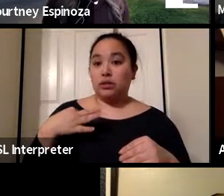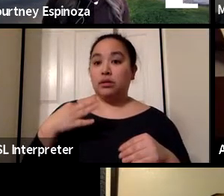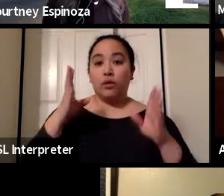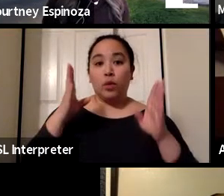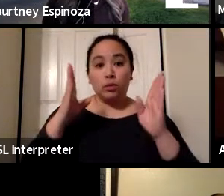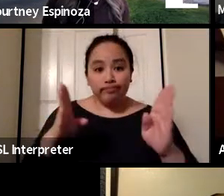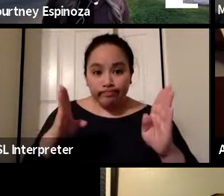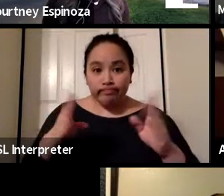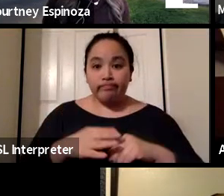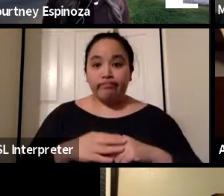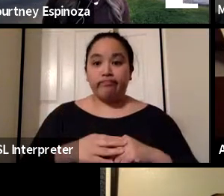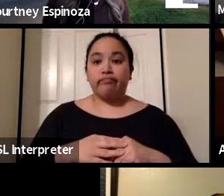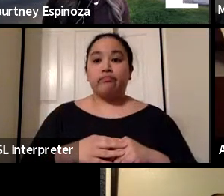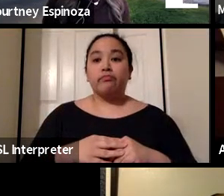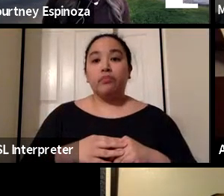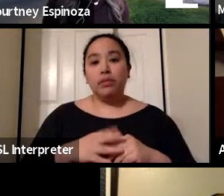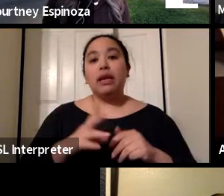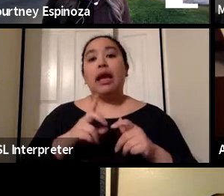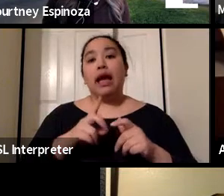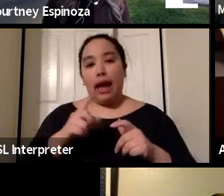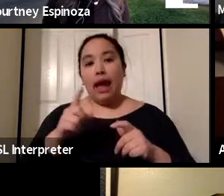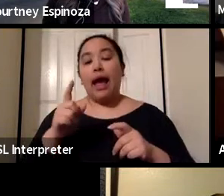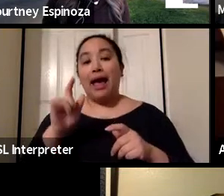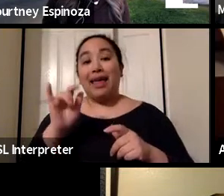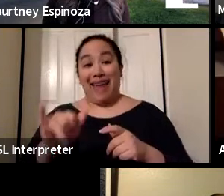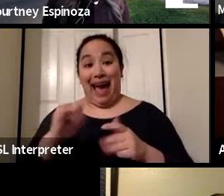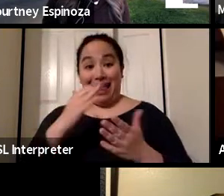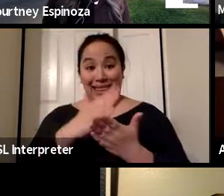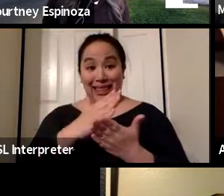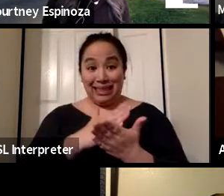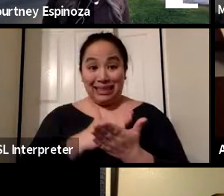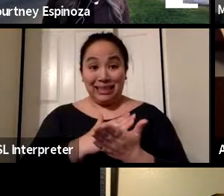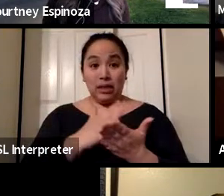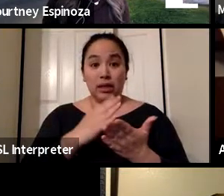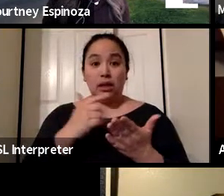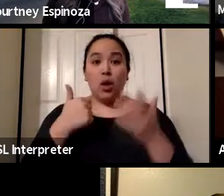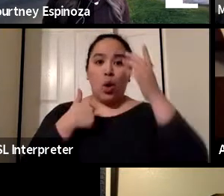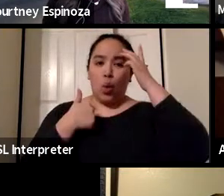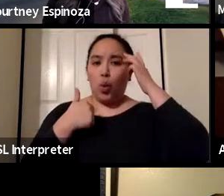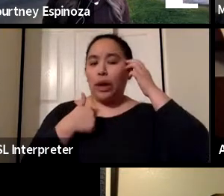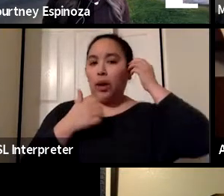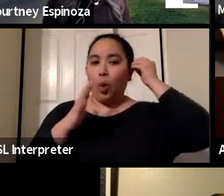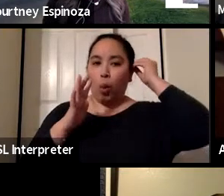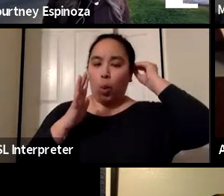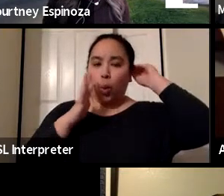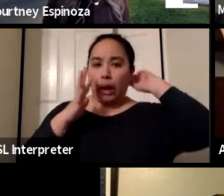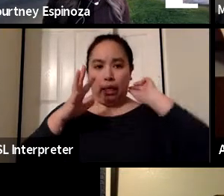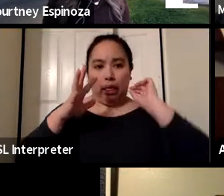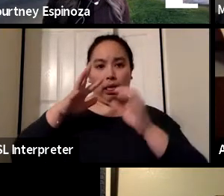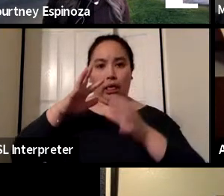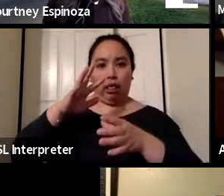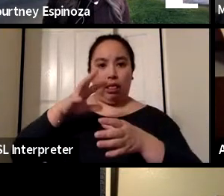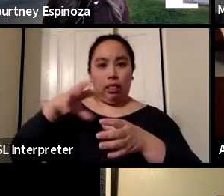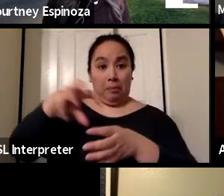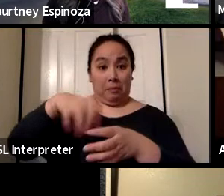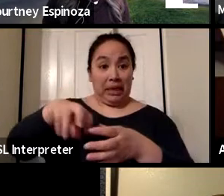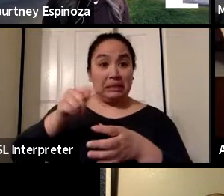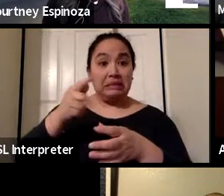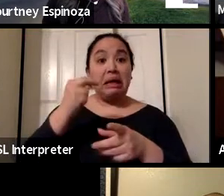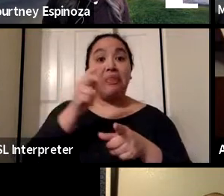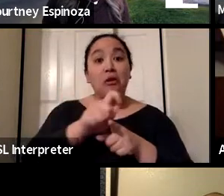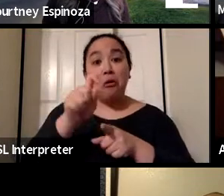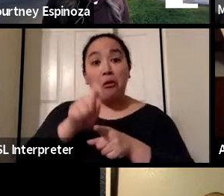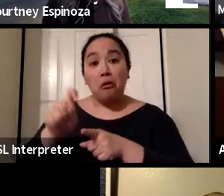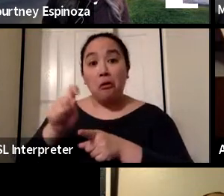time, and we'll take that list and we'll sort it randomly. And we'll start, calling off that list. And